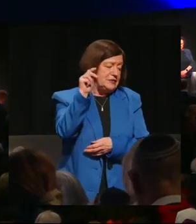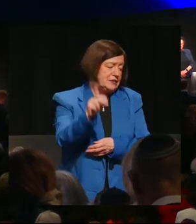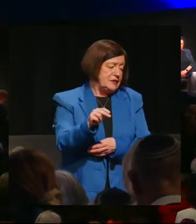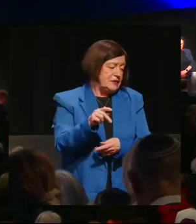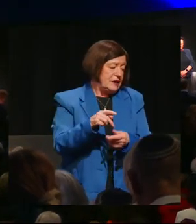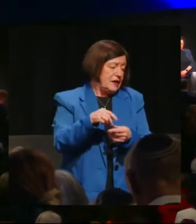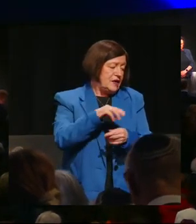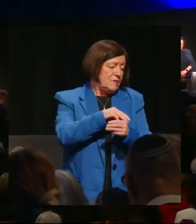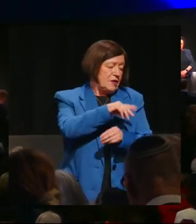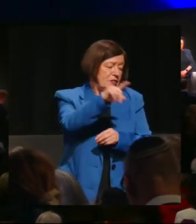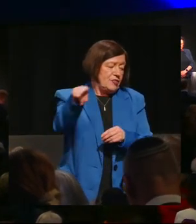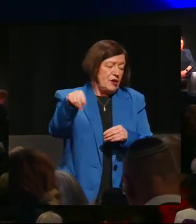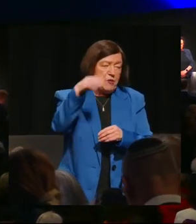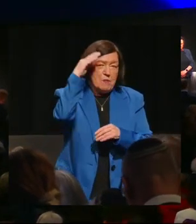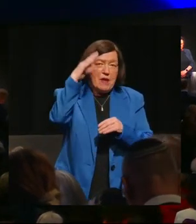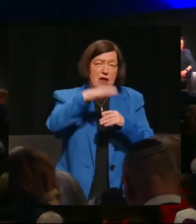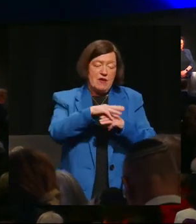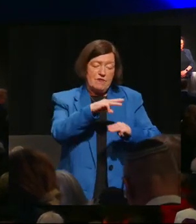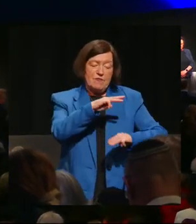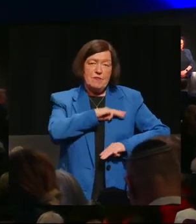Veshenit b'yu,